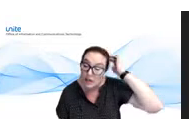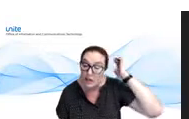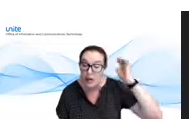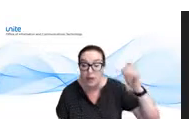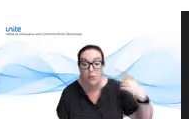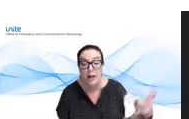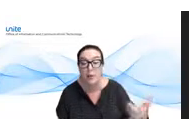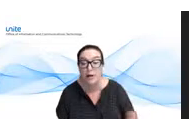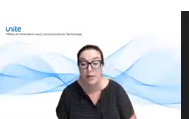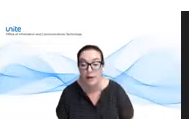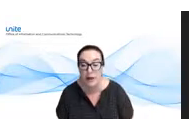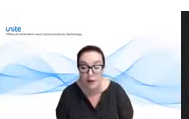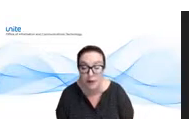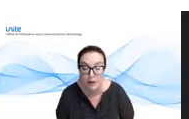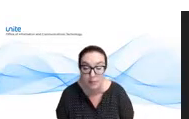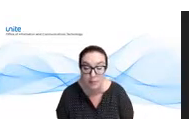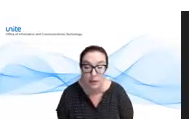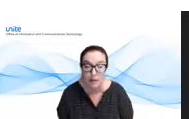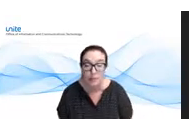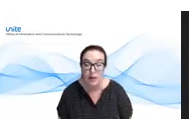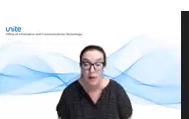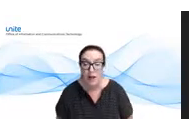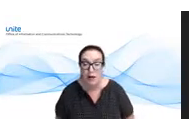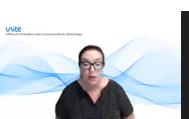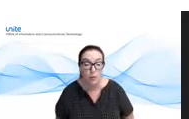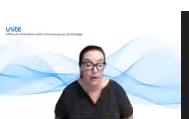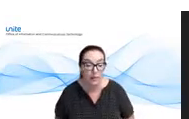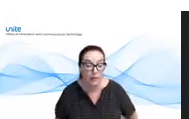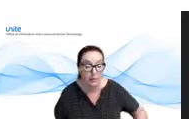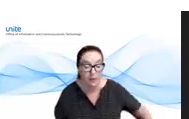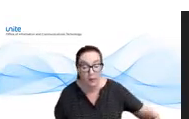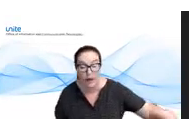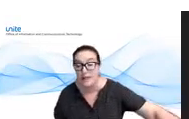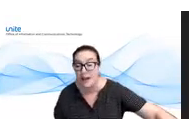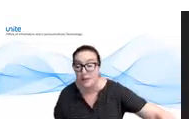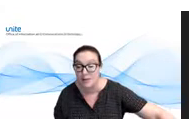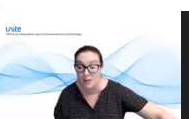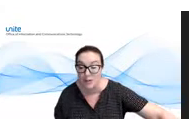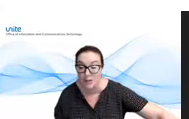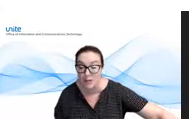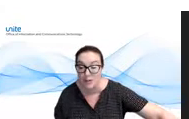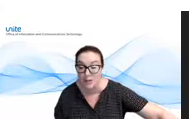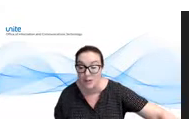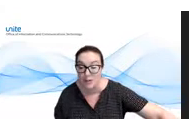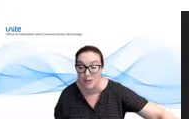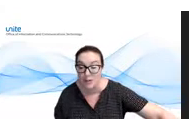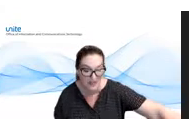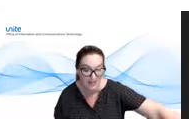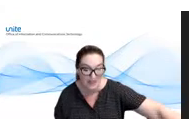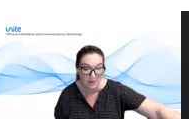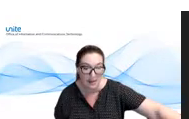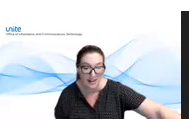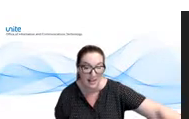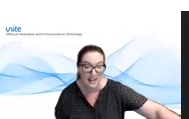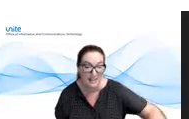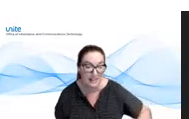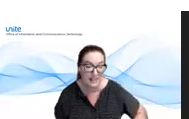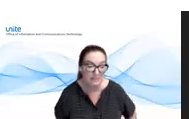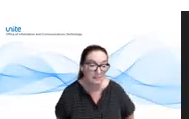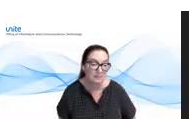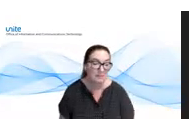really changing the way we are thinking about employment and work at the UN, or as now it's called the future of work at the